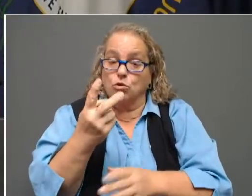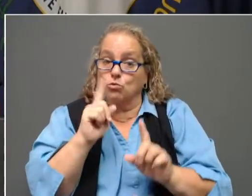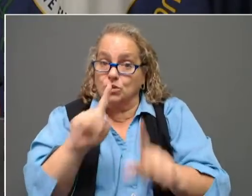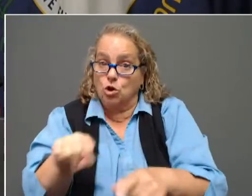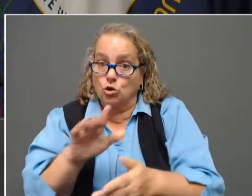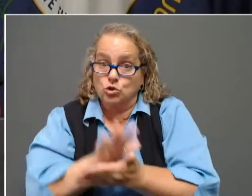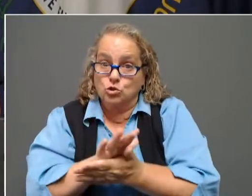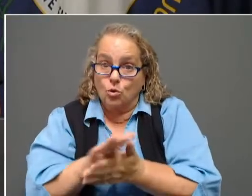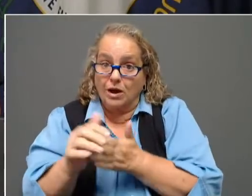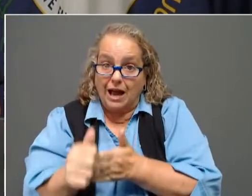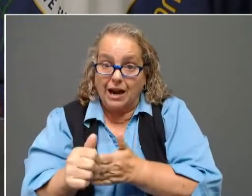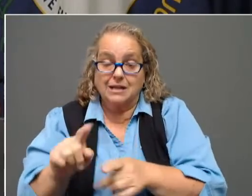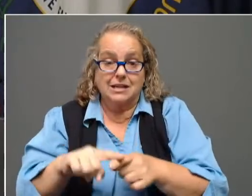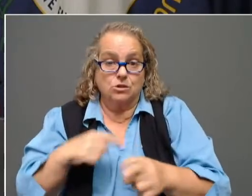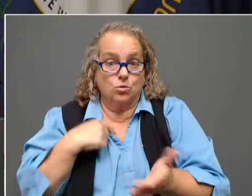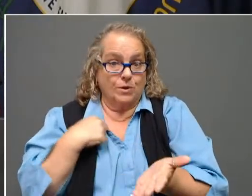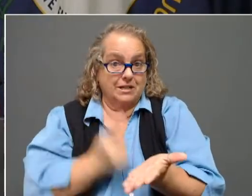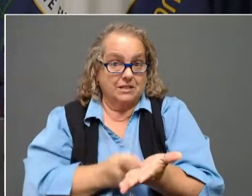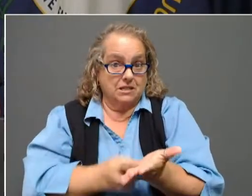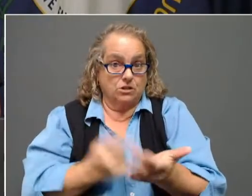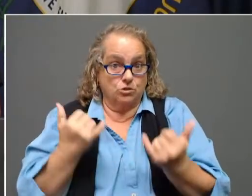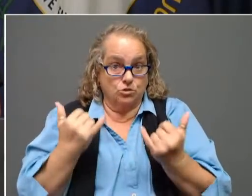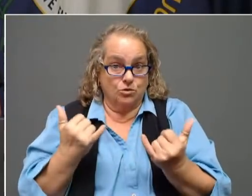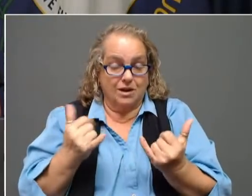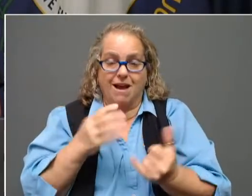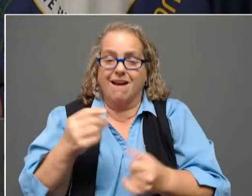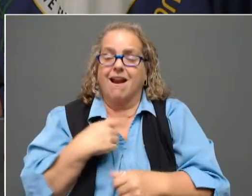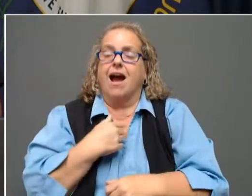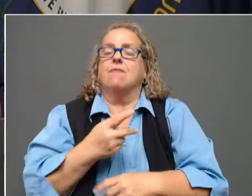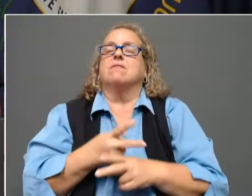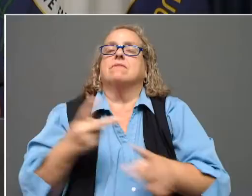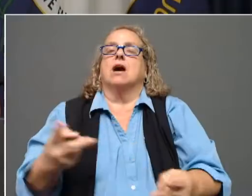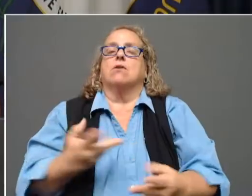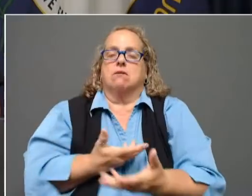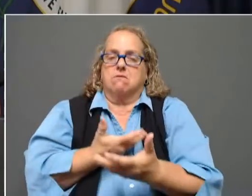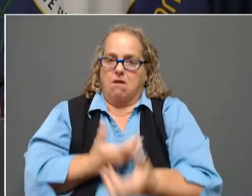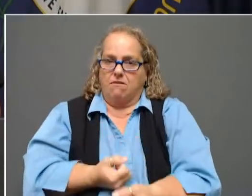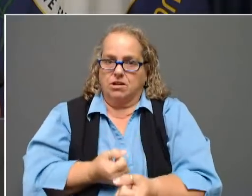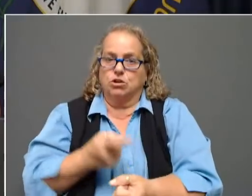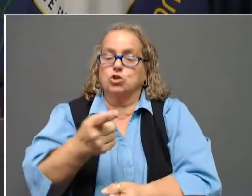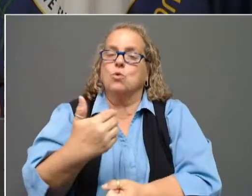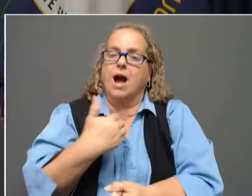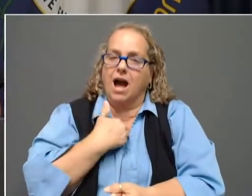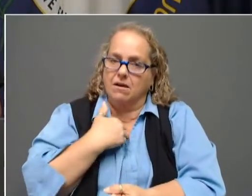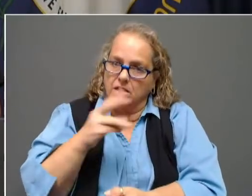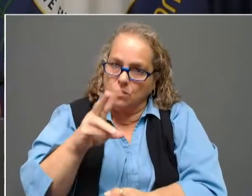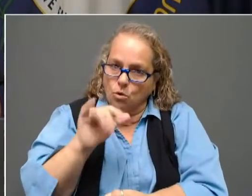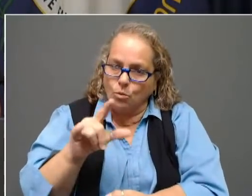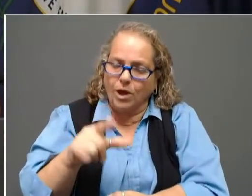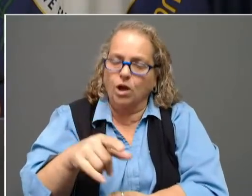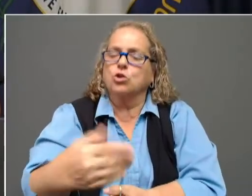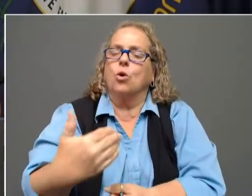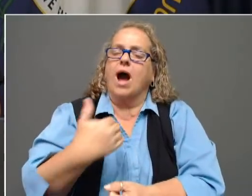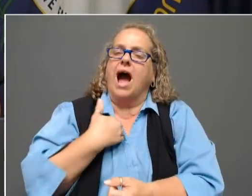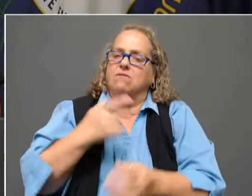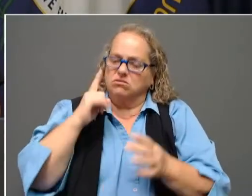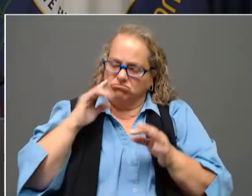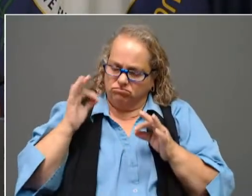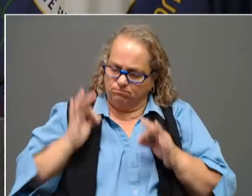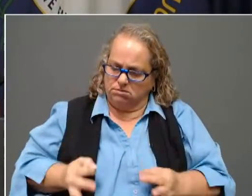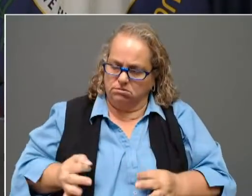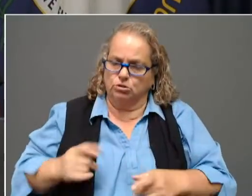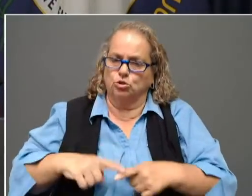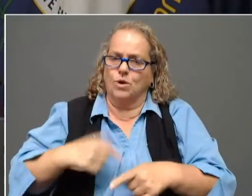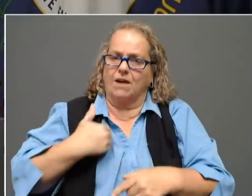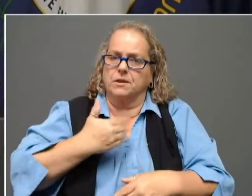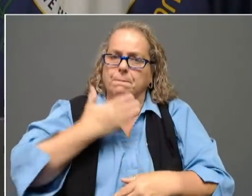outlined here today. And I am confident that you have the will and the determination and the best interest of your students in mind